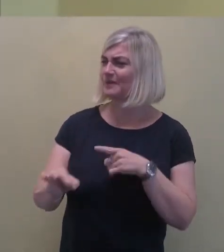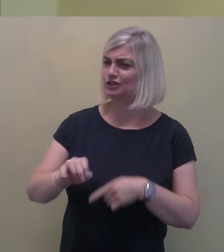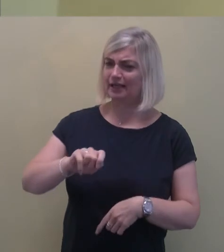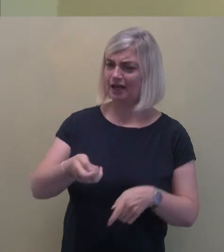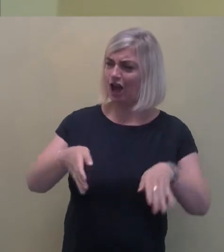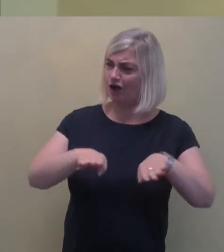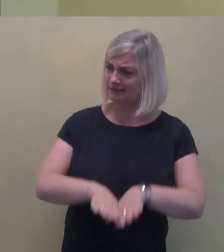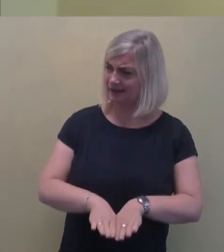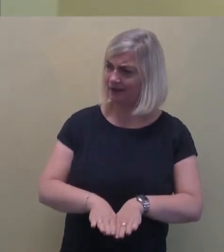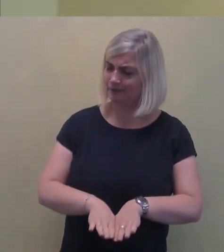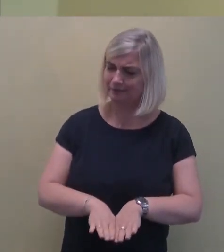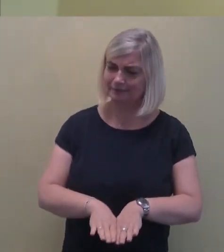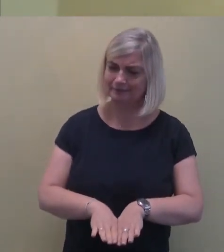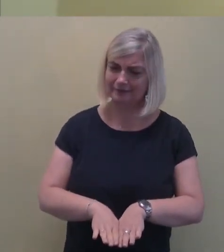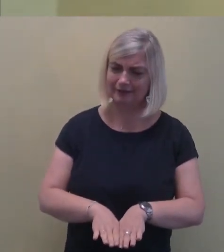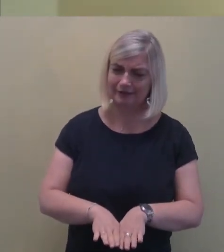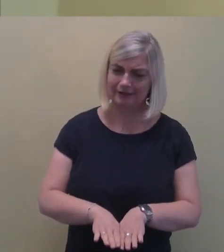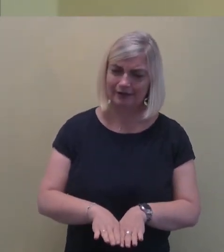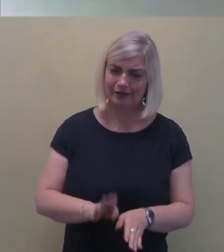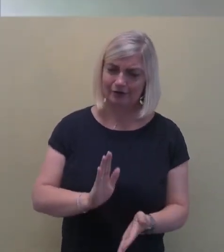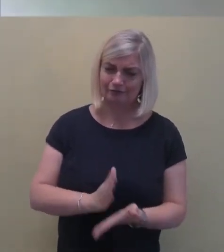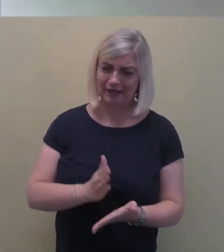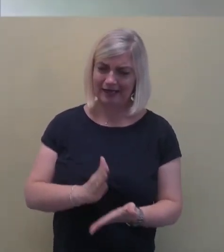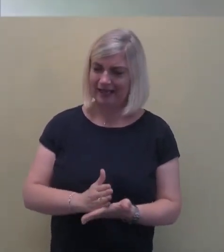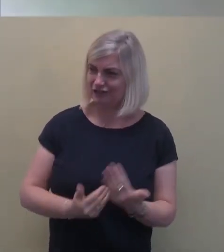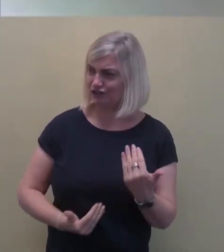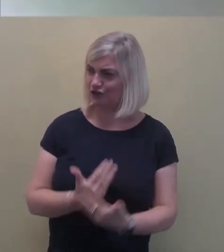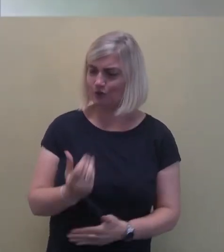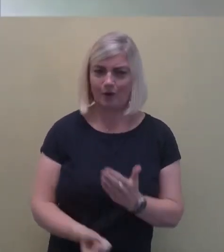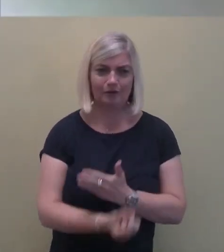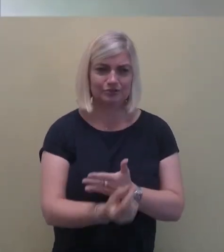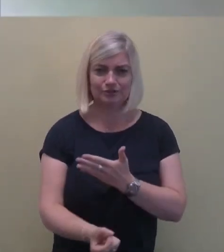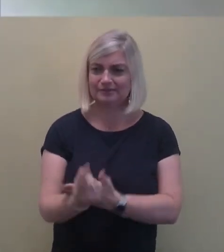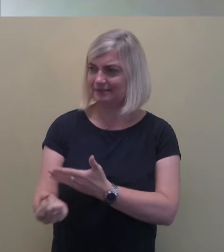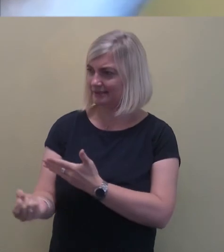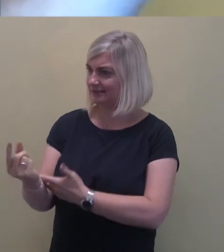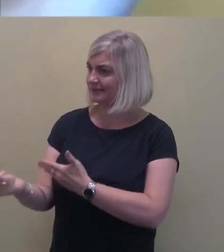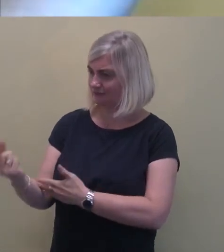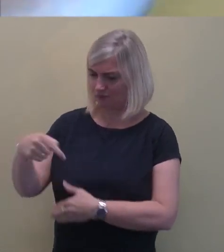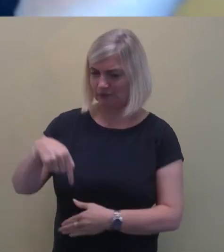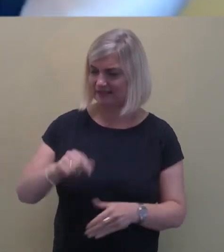always growing. It's never going to stop. Especially with the situation with the lockdown as well.